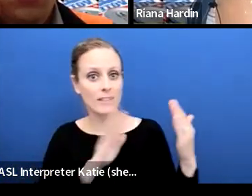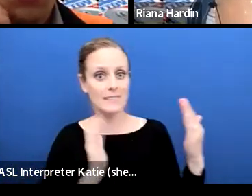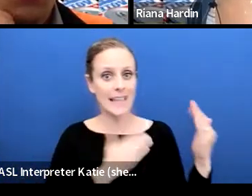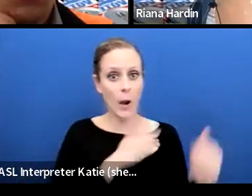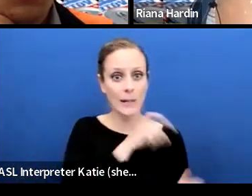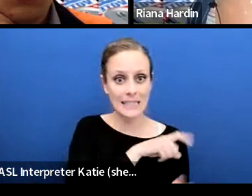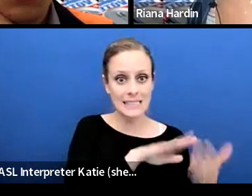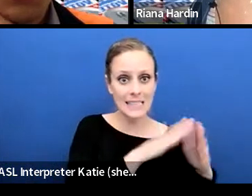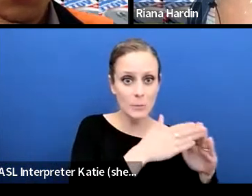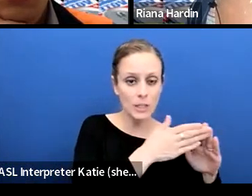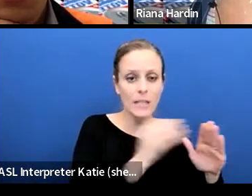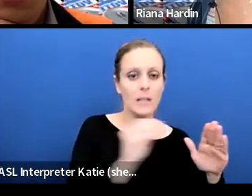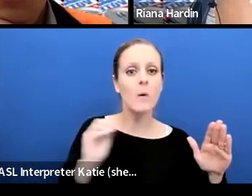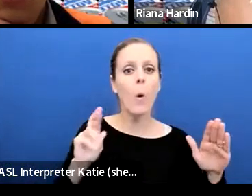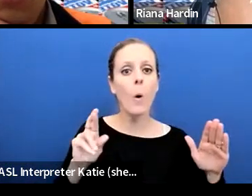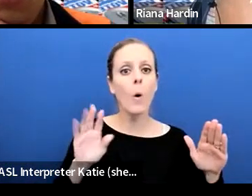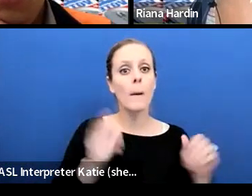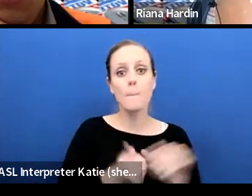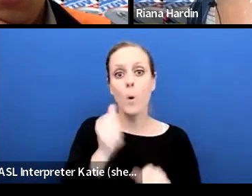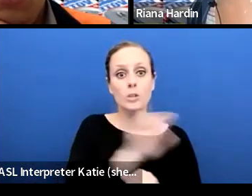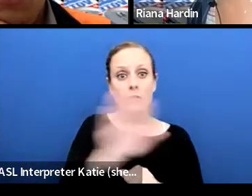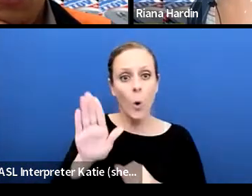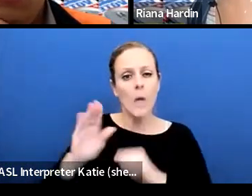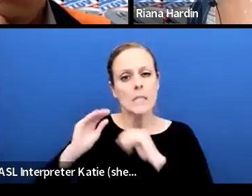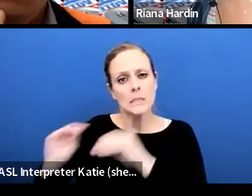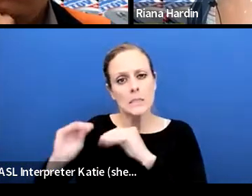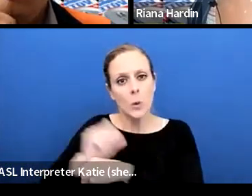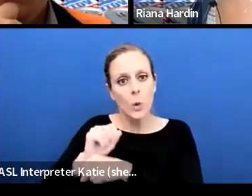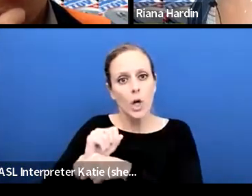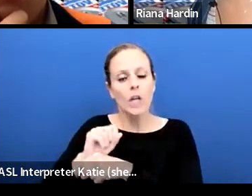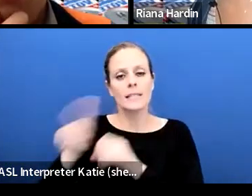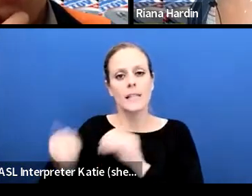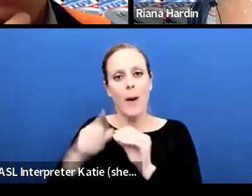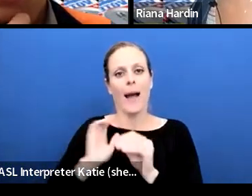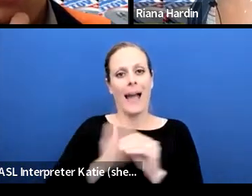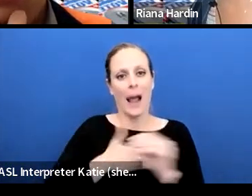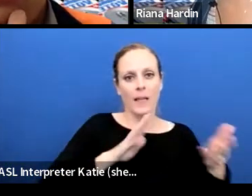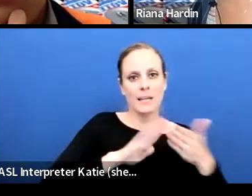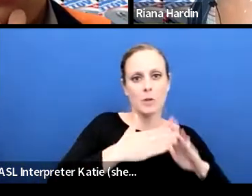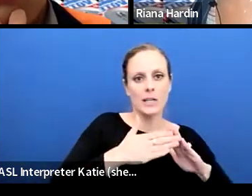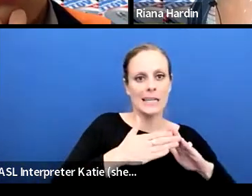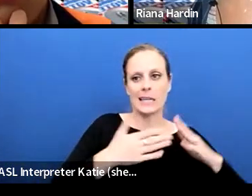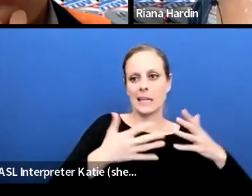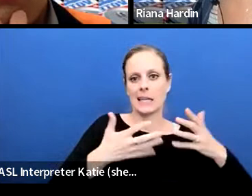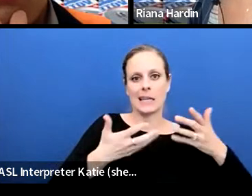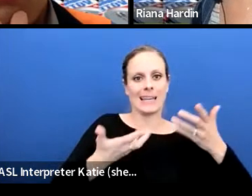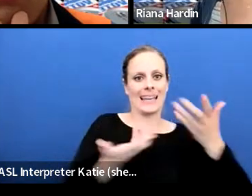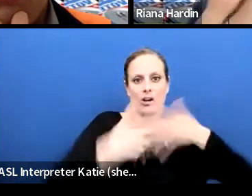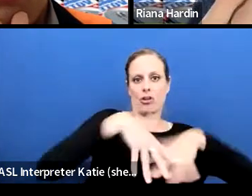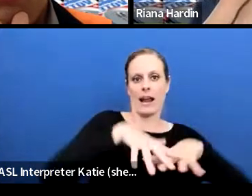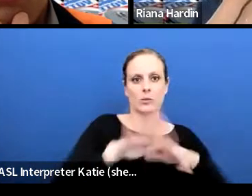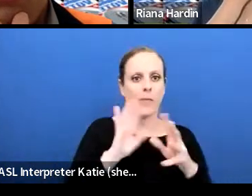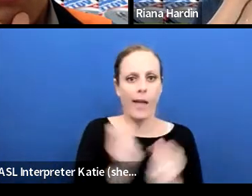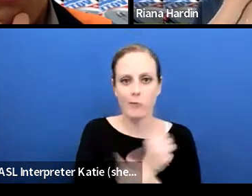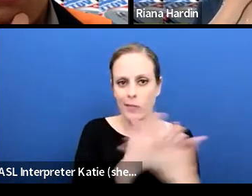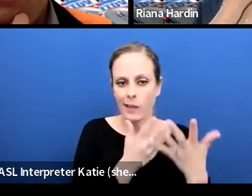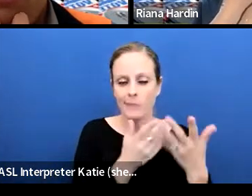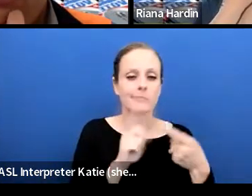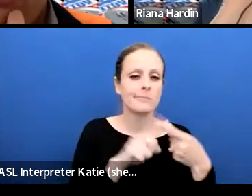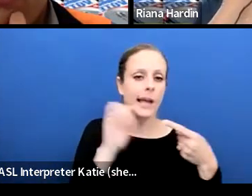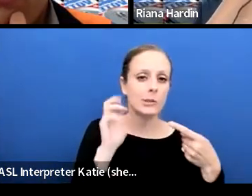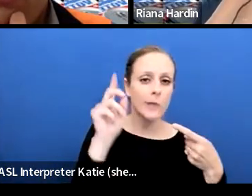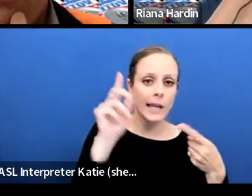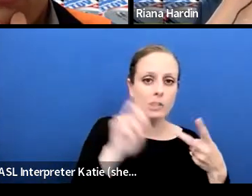work education about how this community interacts with everything, education, personal support,